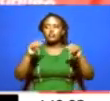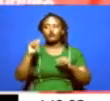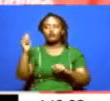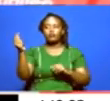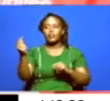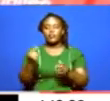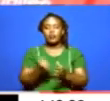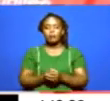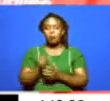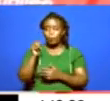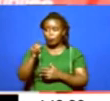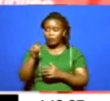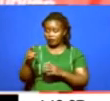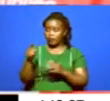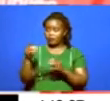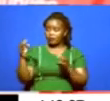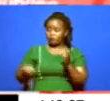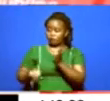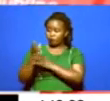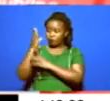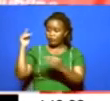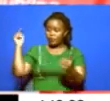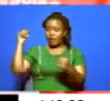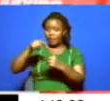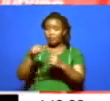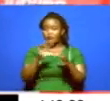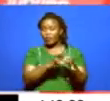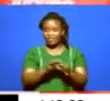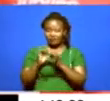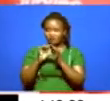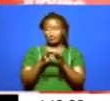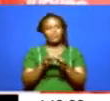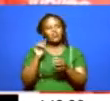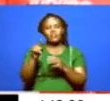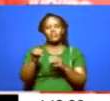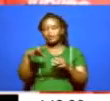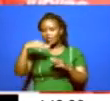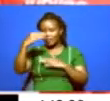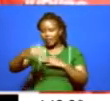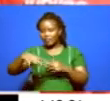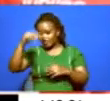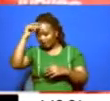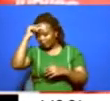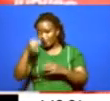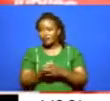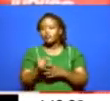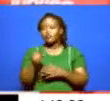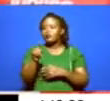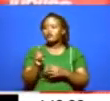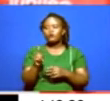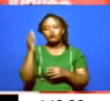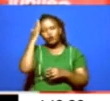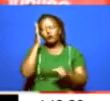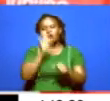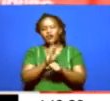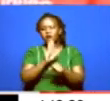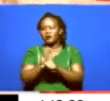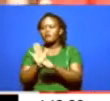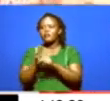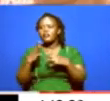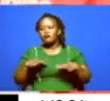chama naitwa Azimio ndio jenga serikali. Msijipoteze watu wetu ambao wale hawako hapa. Tunajua wengi wanataka wanafuata hiyo,